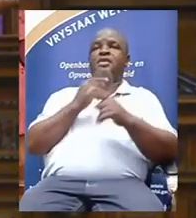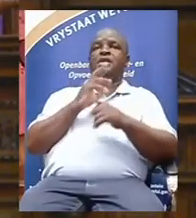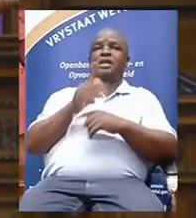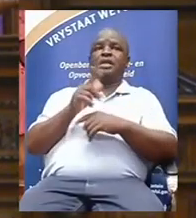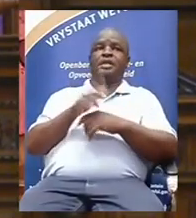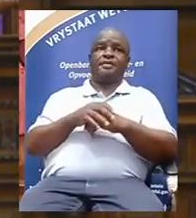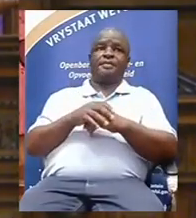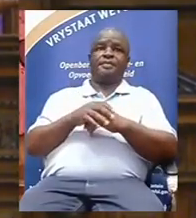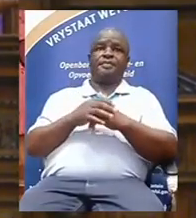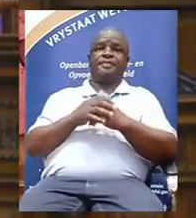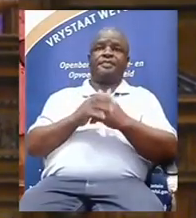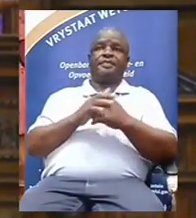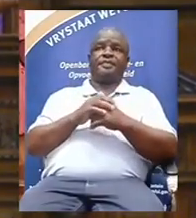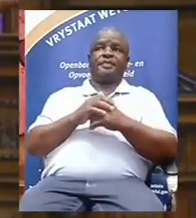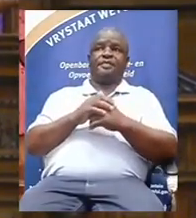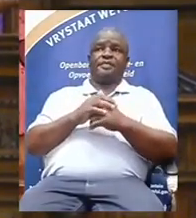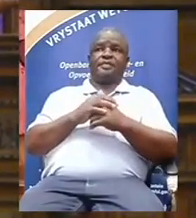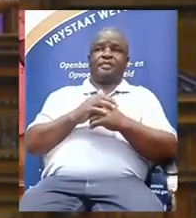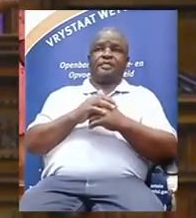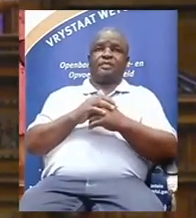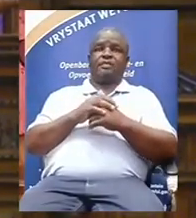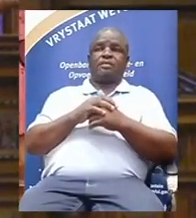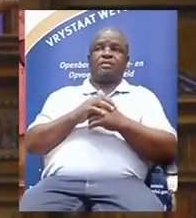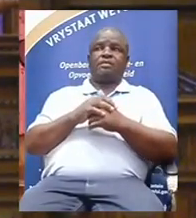on the reason.